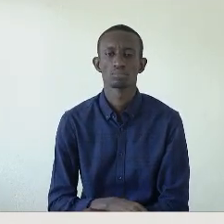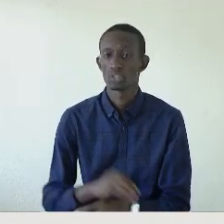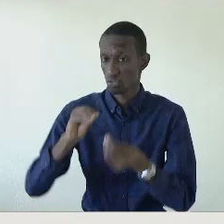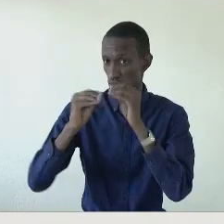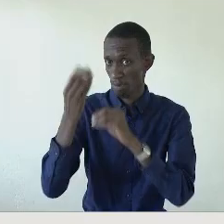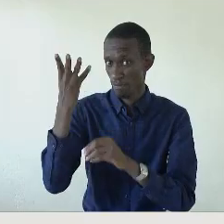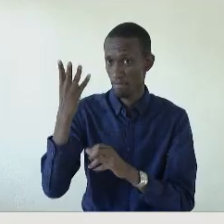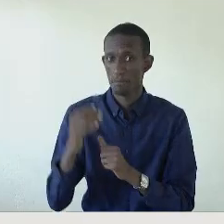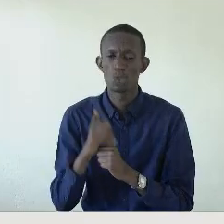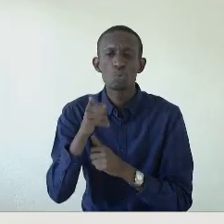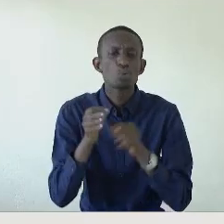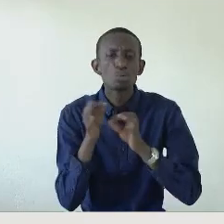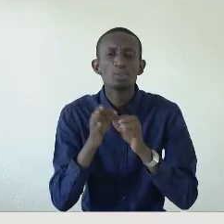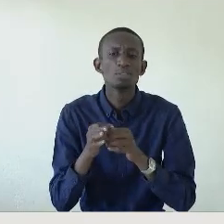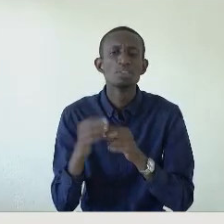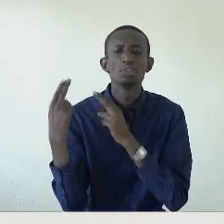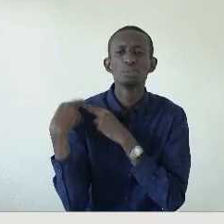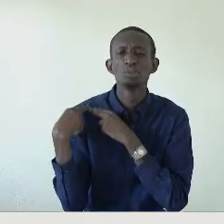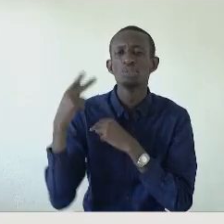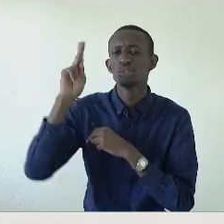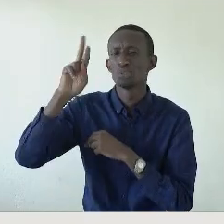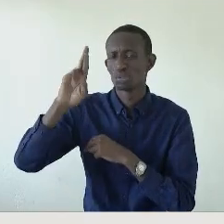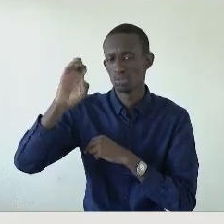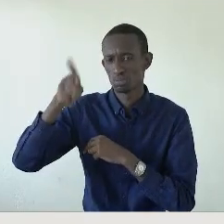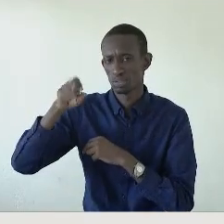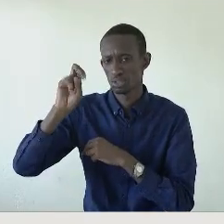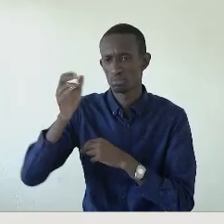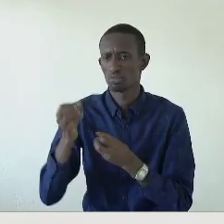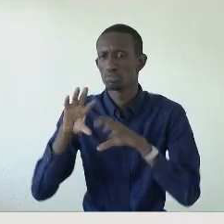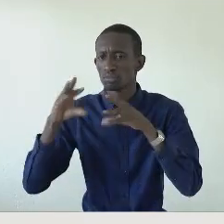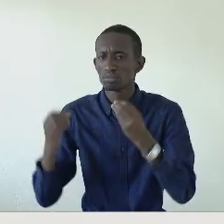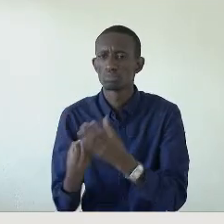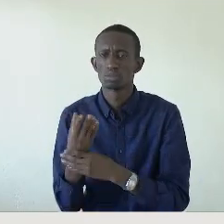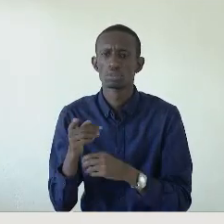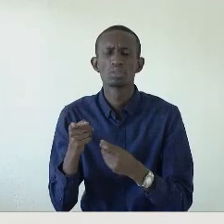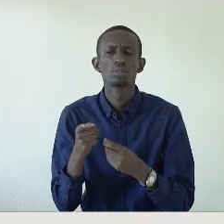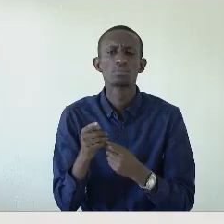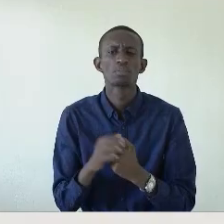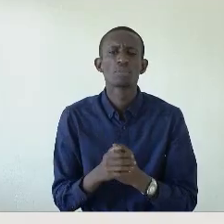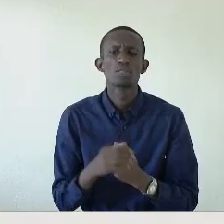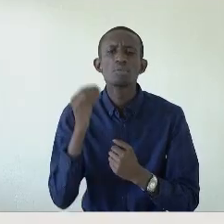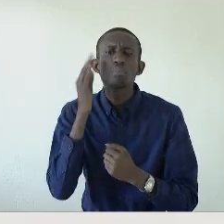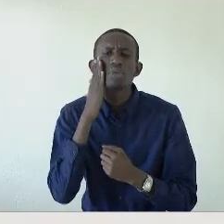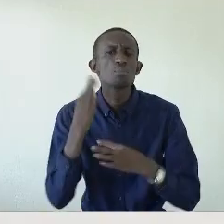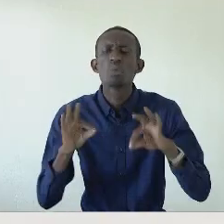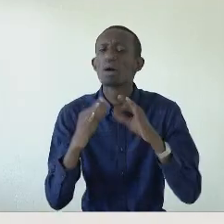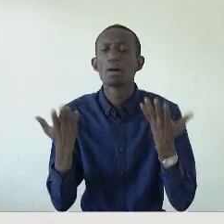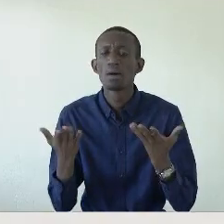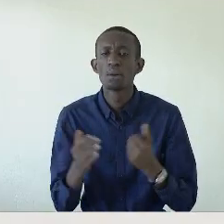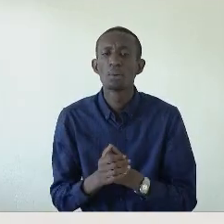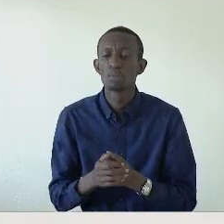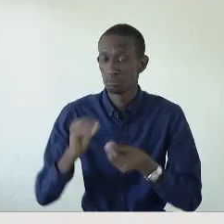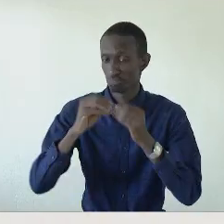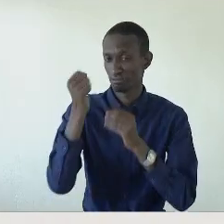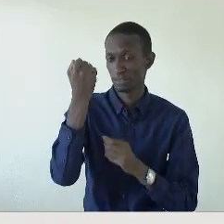number 4, explain the role of bees in reproduction of plants. How are bees important in reproduction? Question number